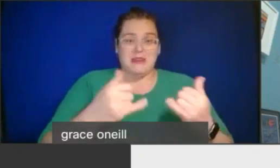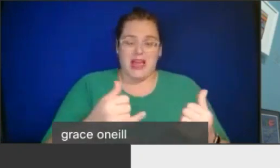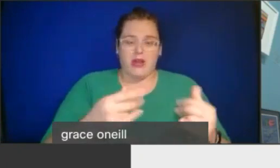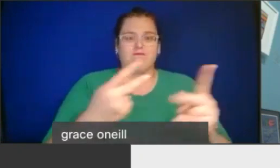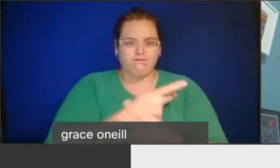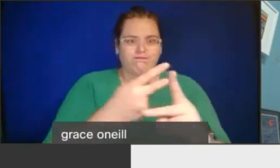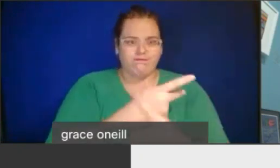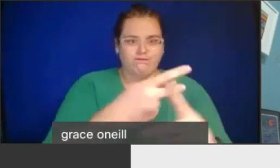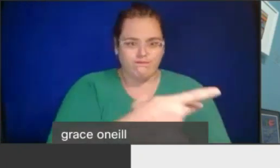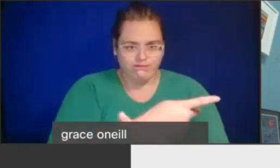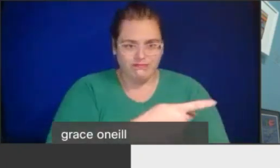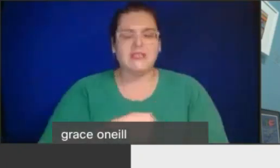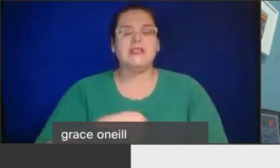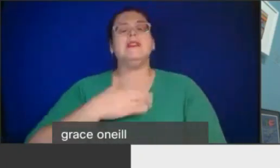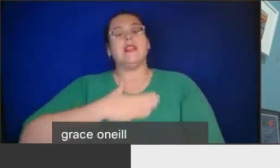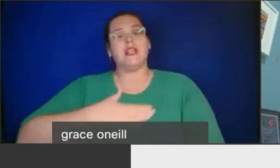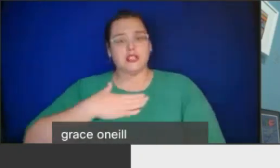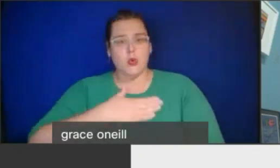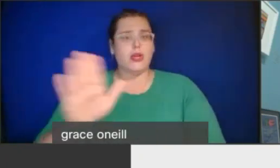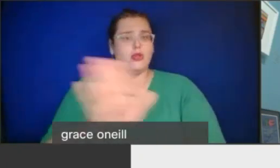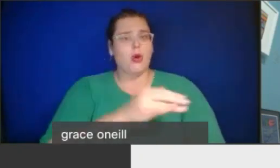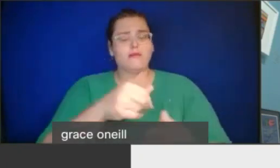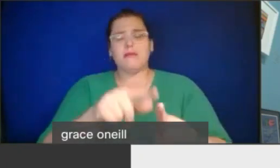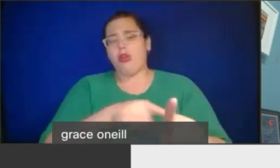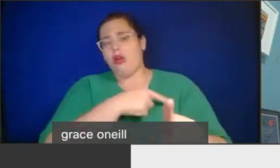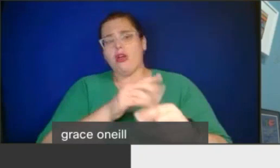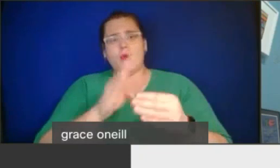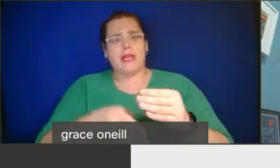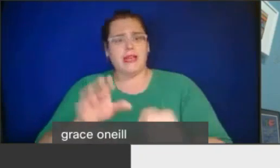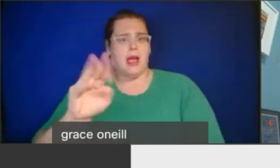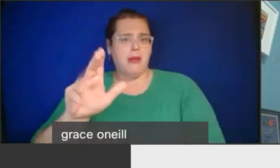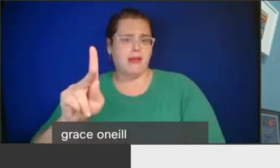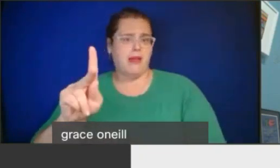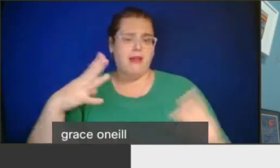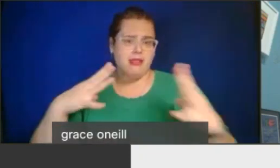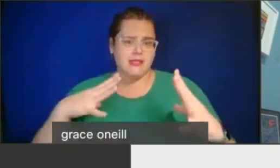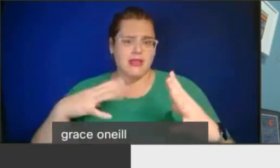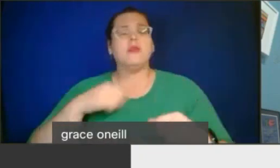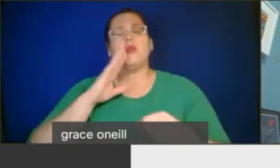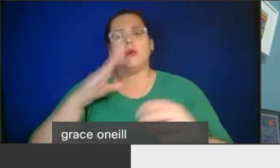Enjoy your long weekend, and we will talk with everyone again next week.